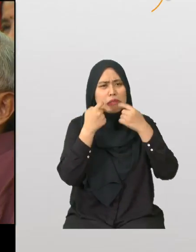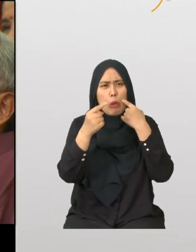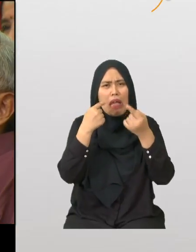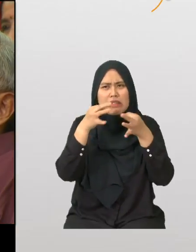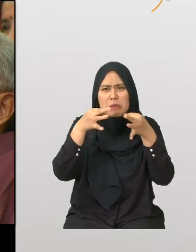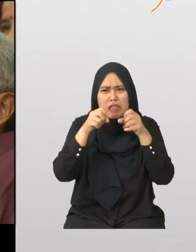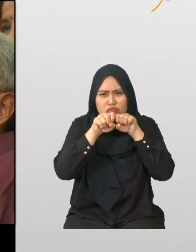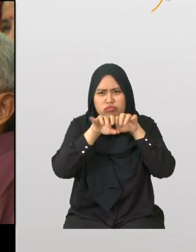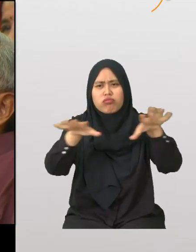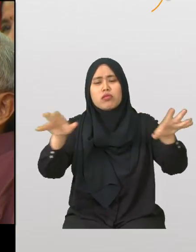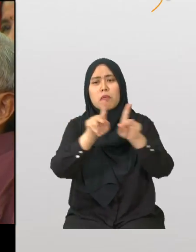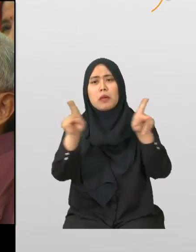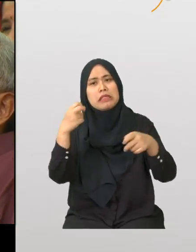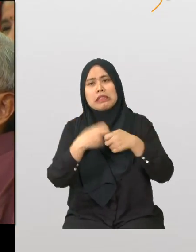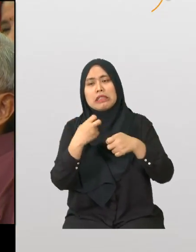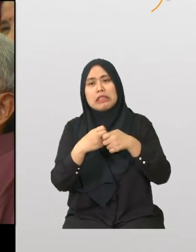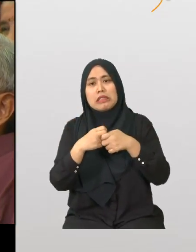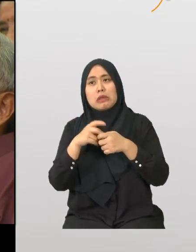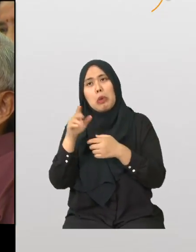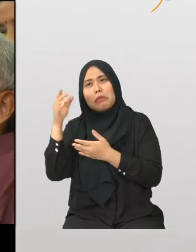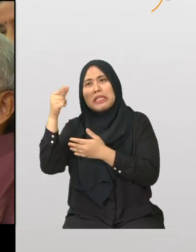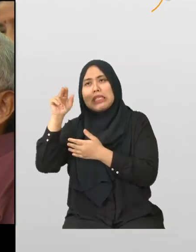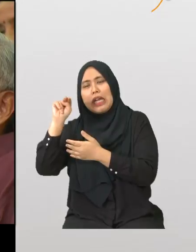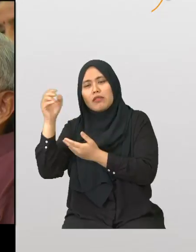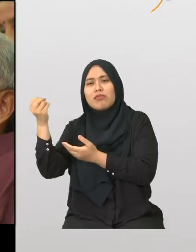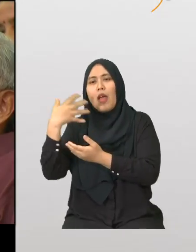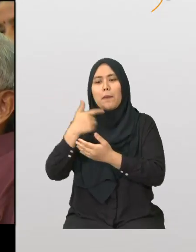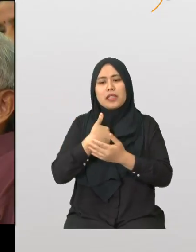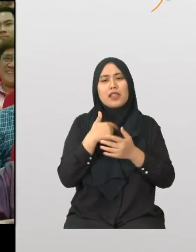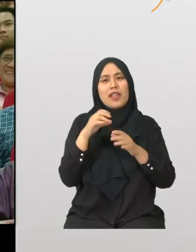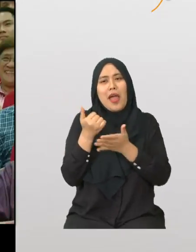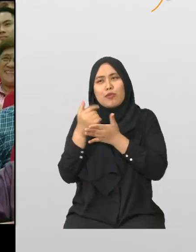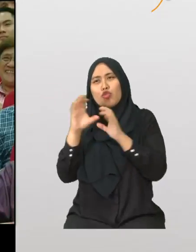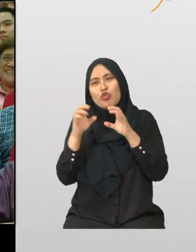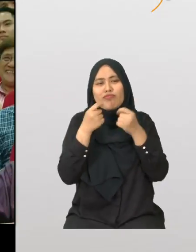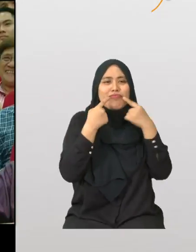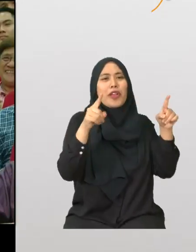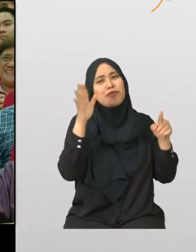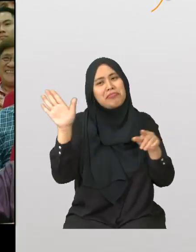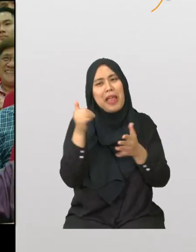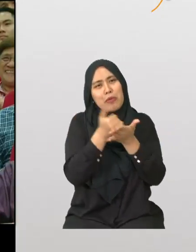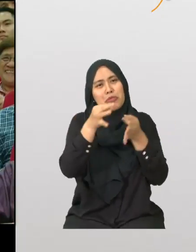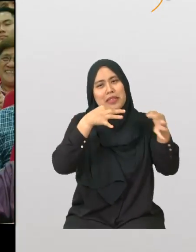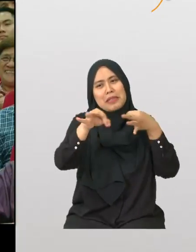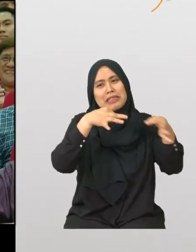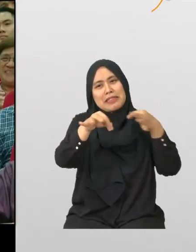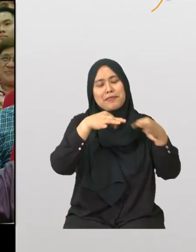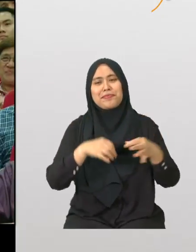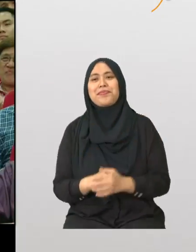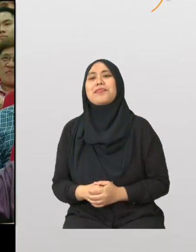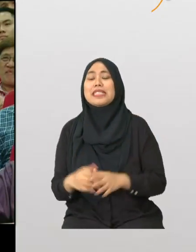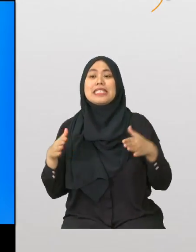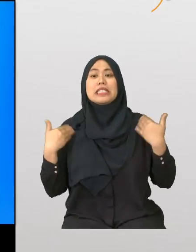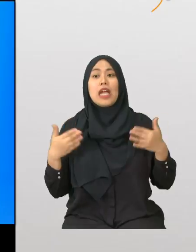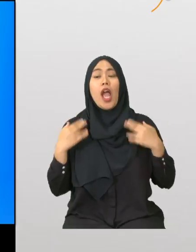So he commissioned me to do it for him tonight. Young, healthy people